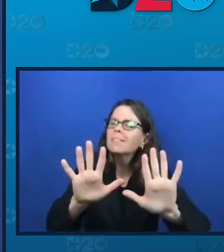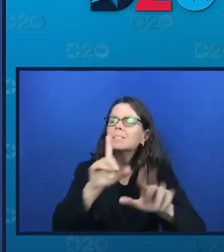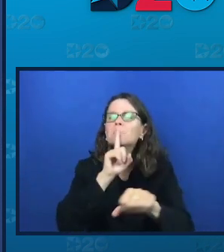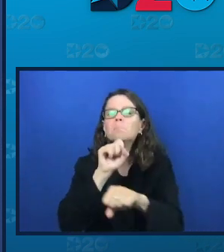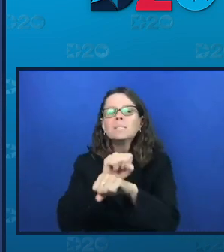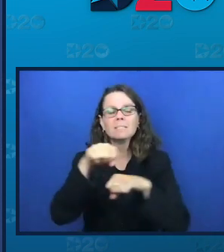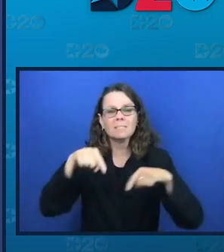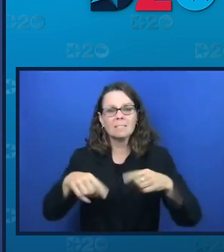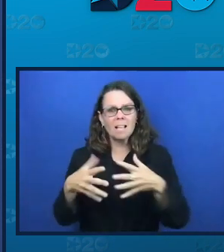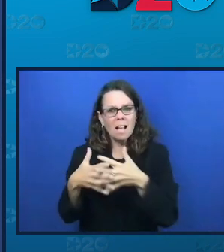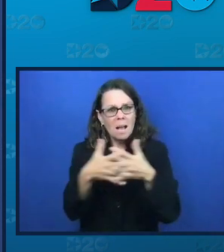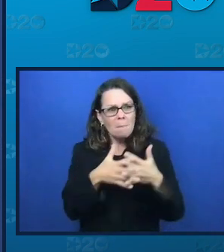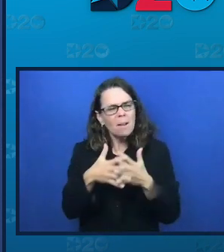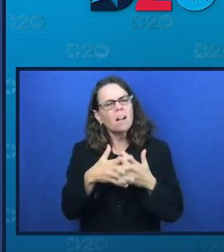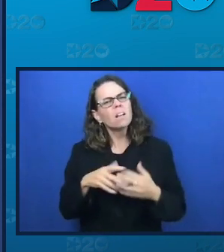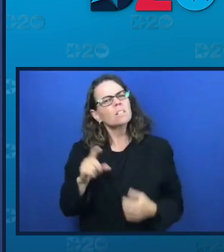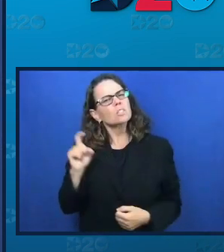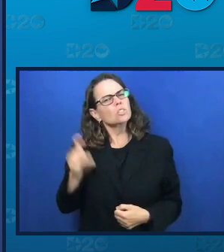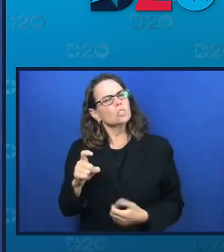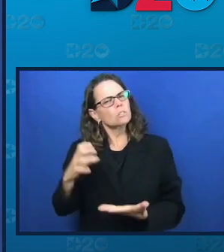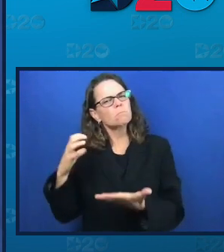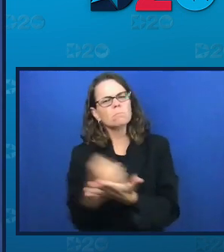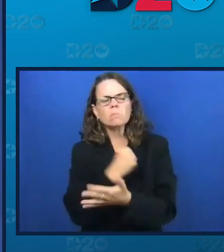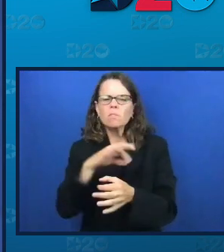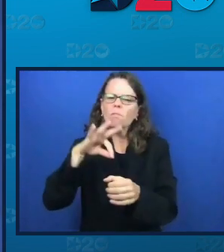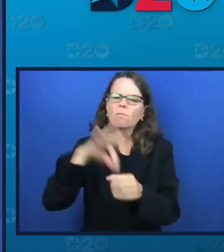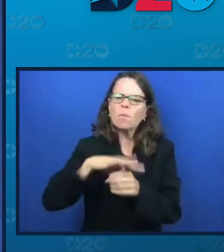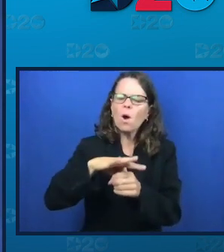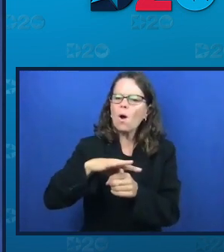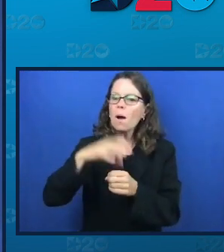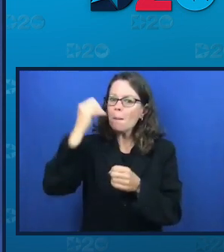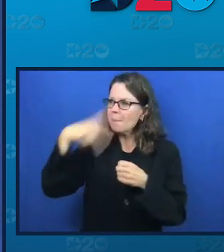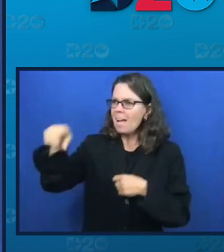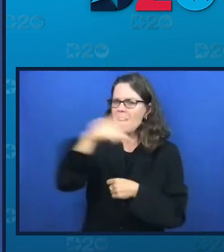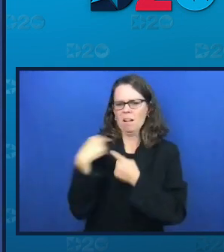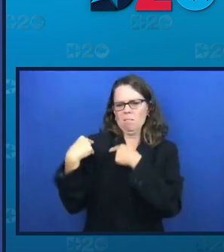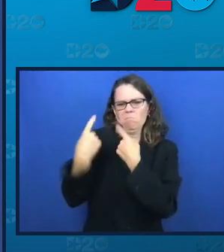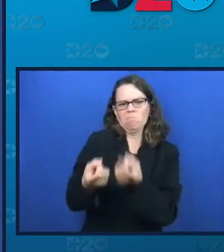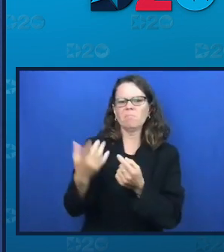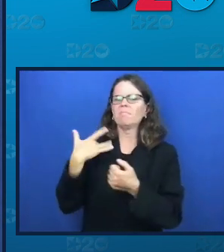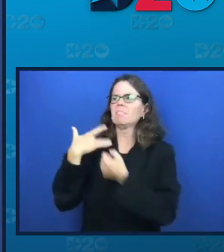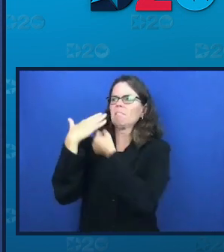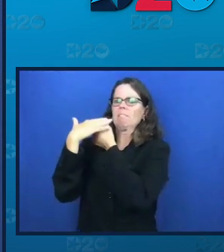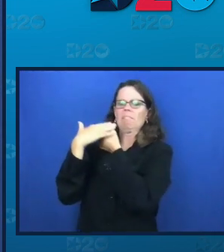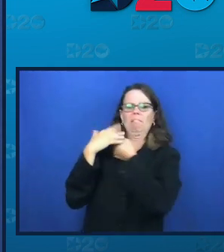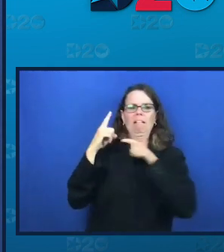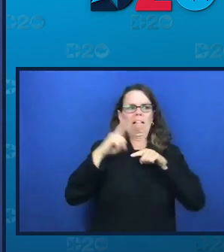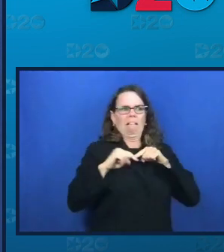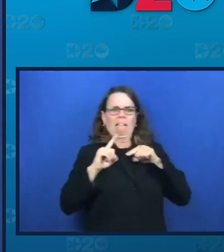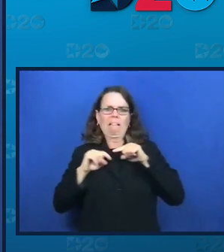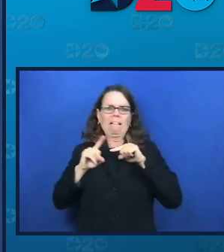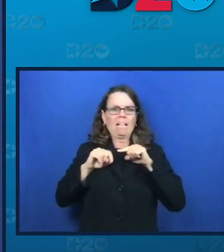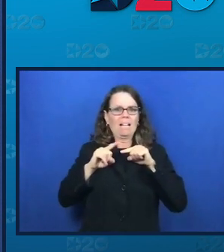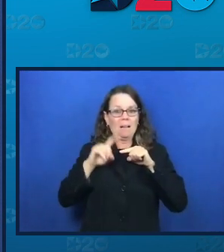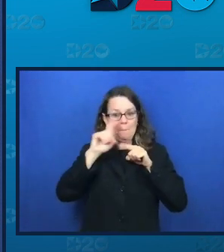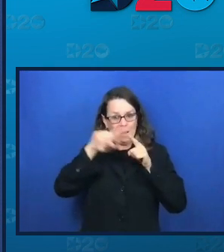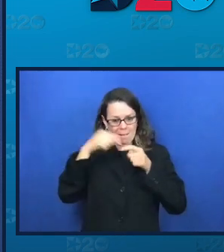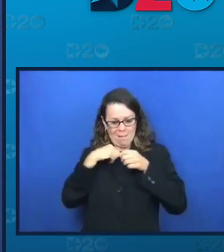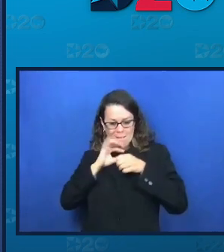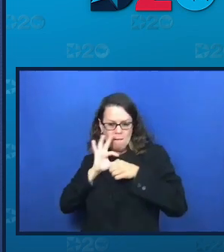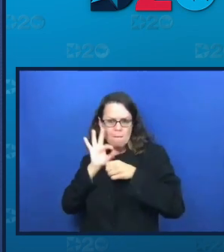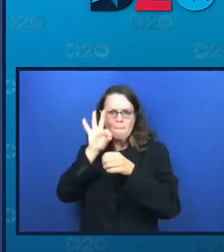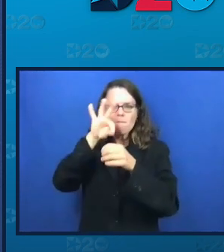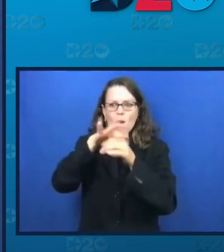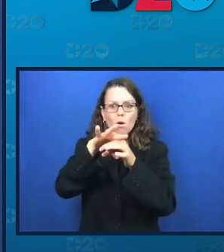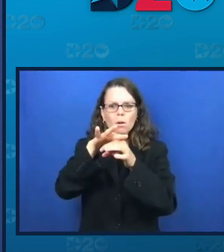margins that this election is going to decide. And maybe it's not a life or death issue for you, but we are all in this together.